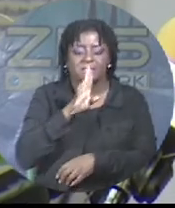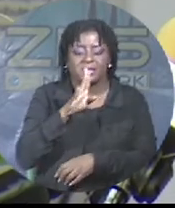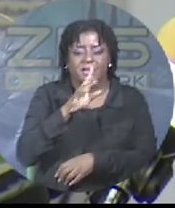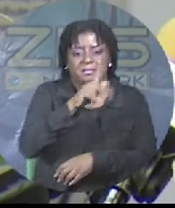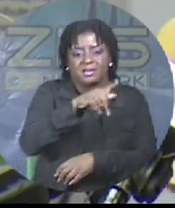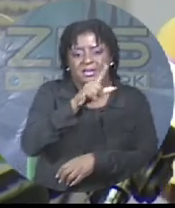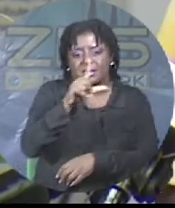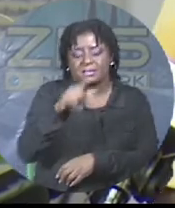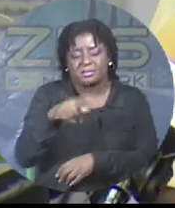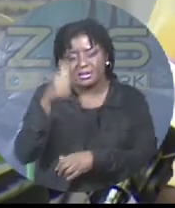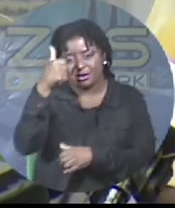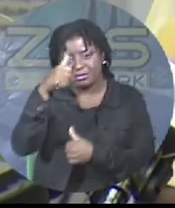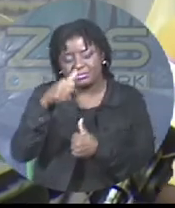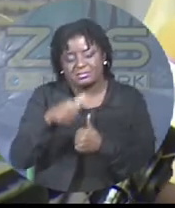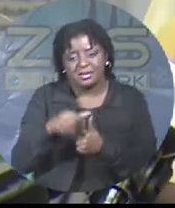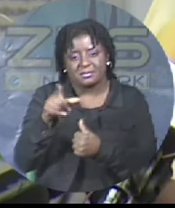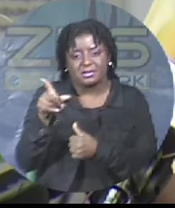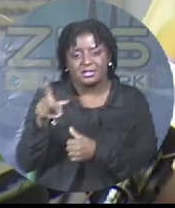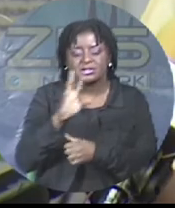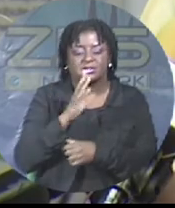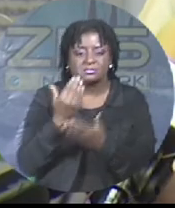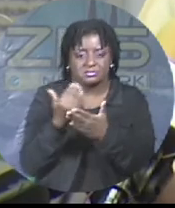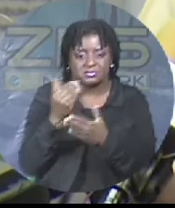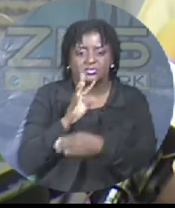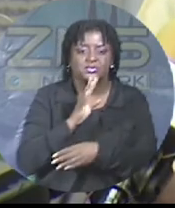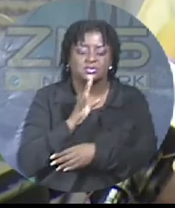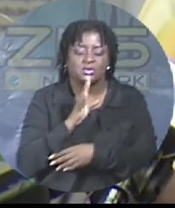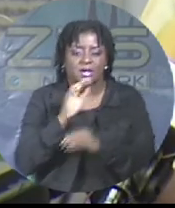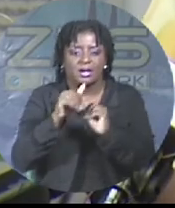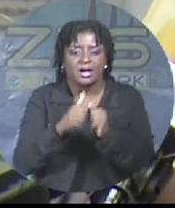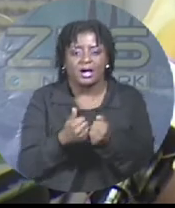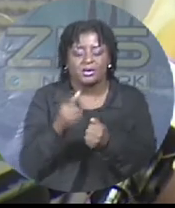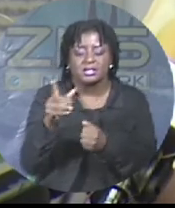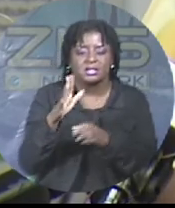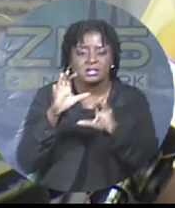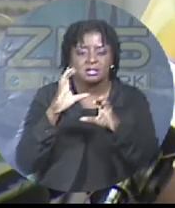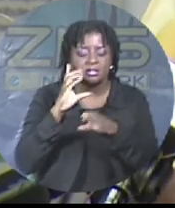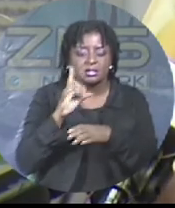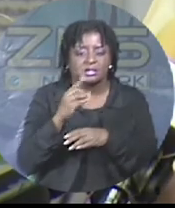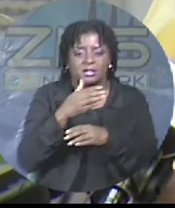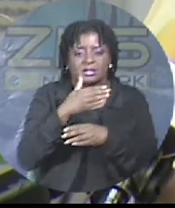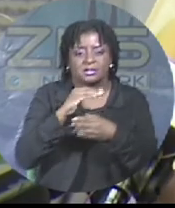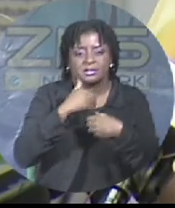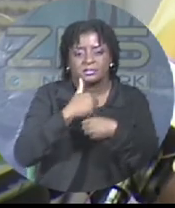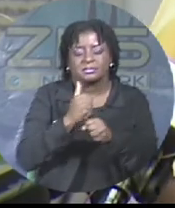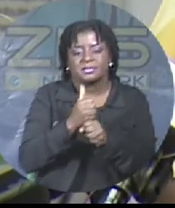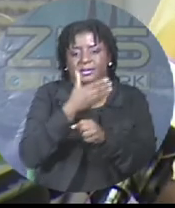remember he used to talk about how he could better the lives of his people.